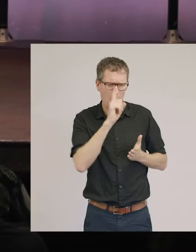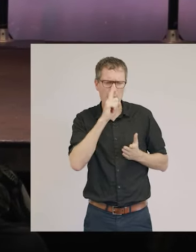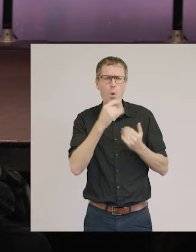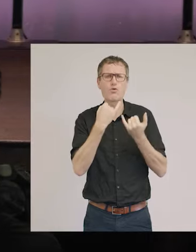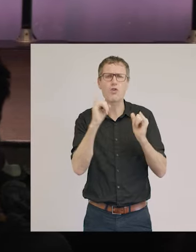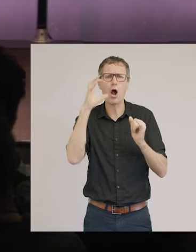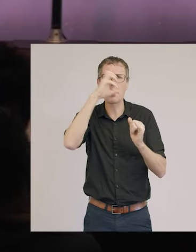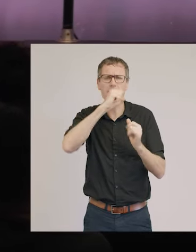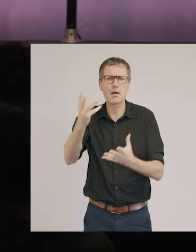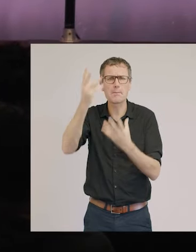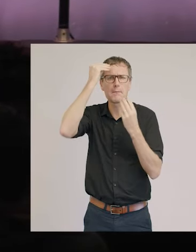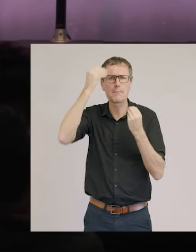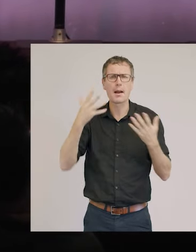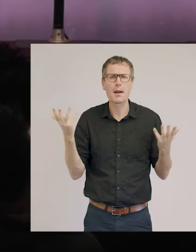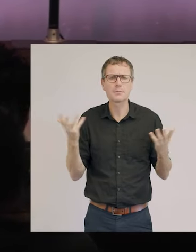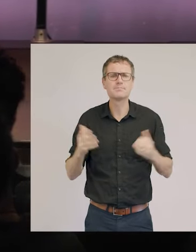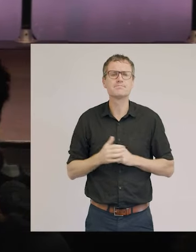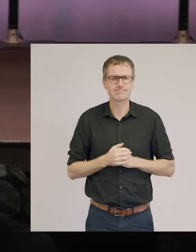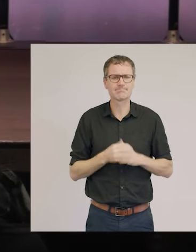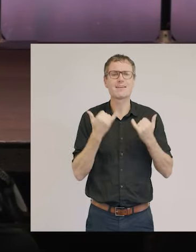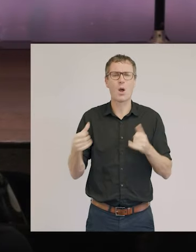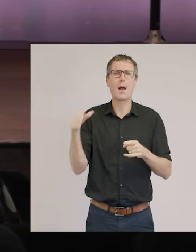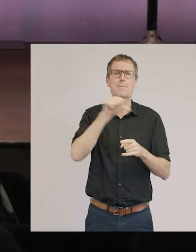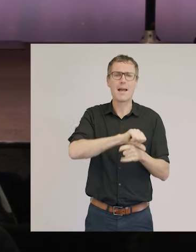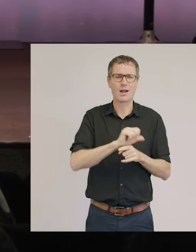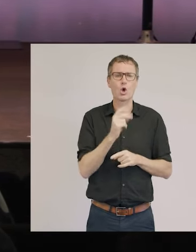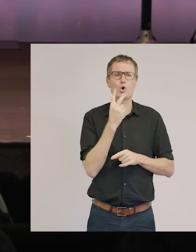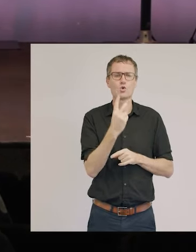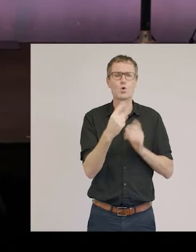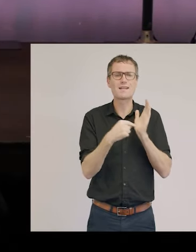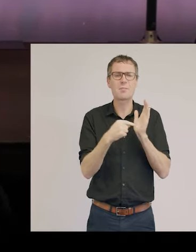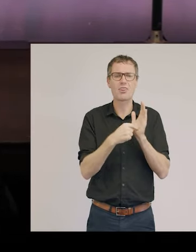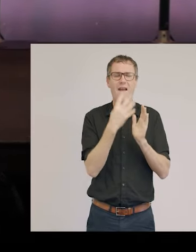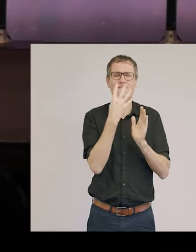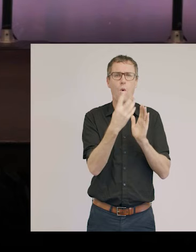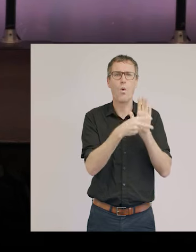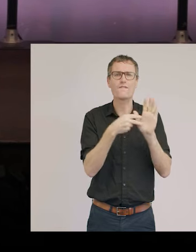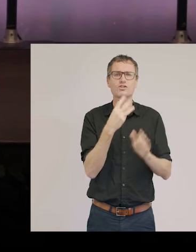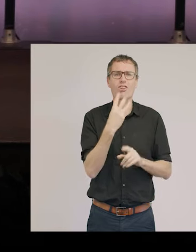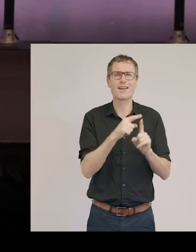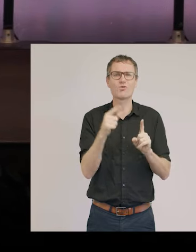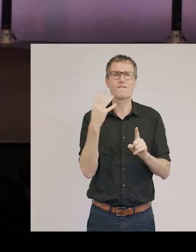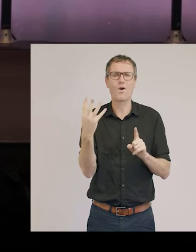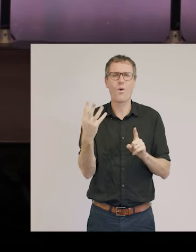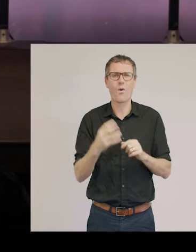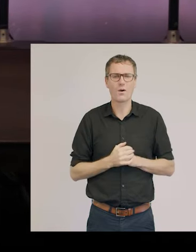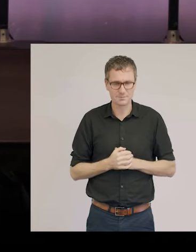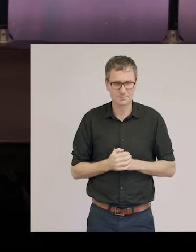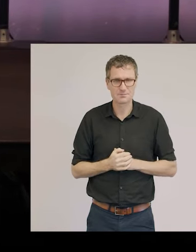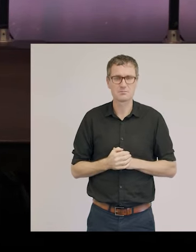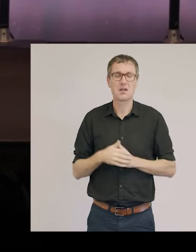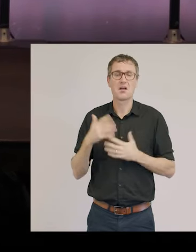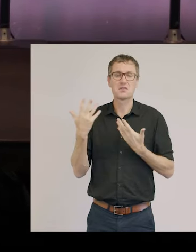to Paul's letters to Timothy, and this time the second letter to Timothy, chapter 4, verse 3. For a time is